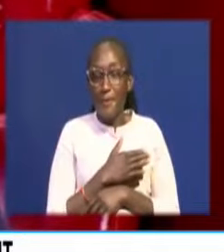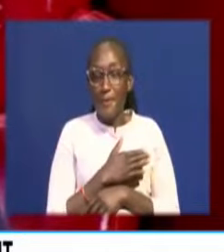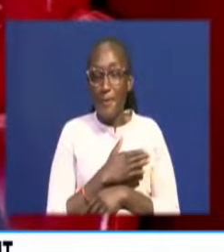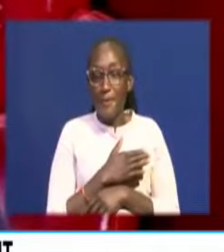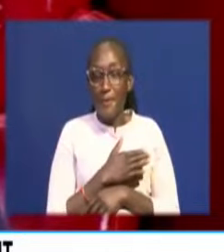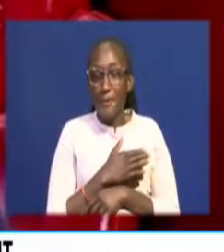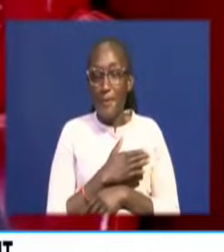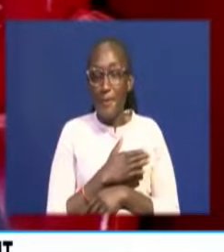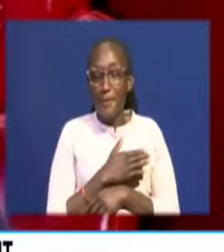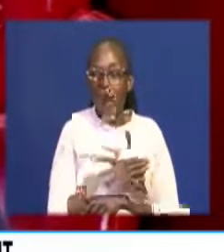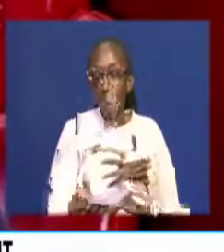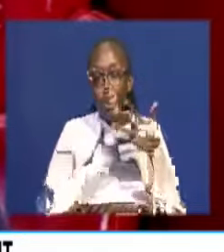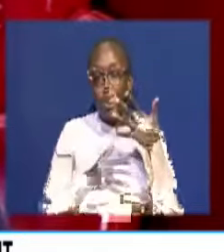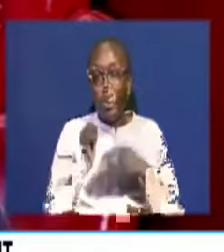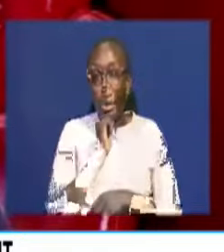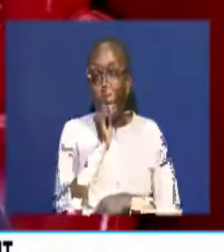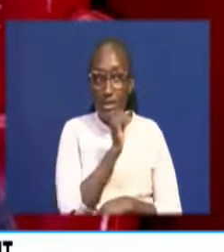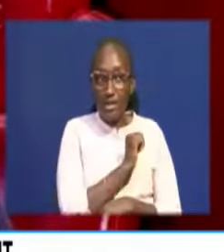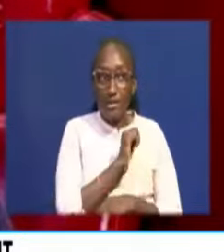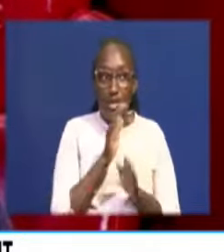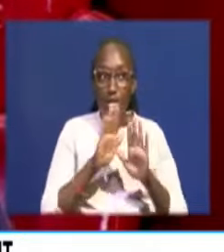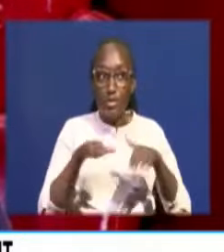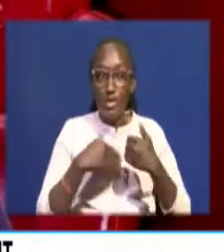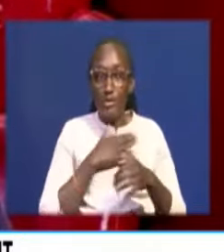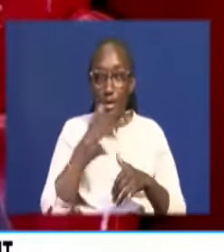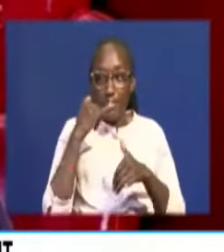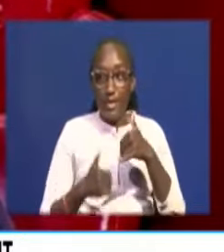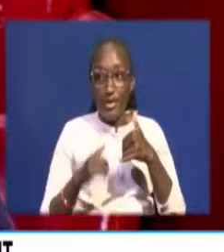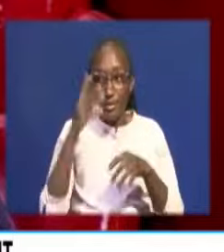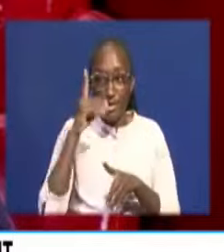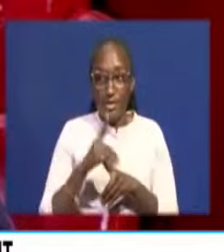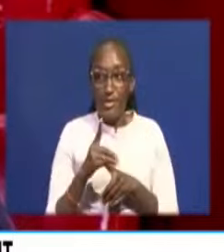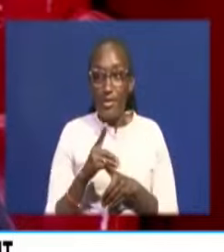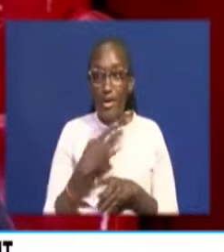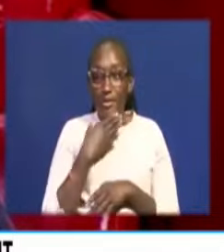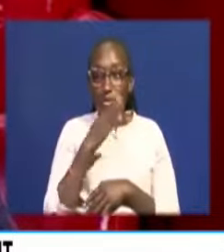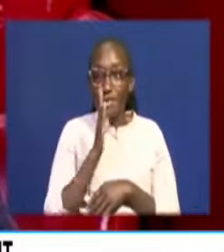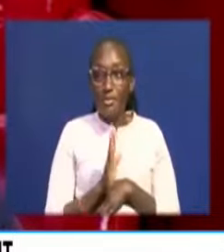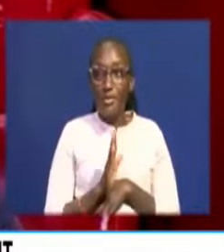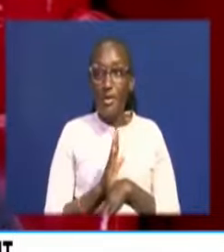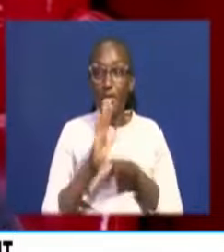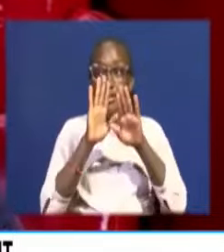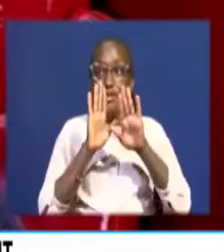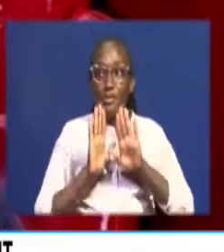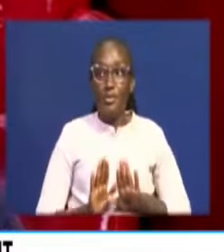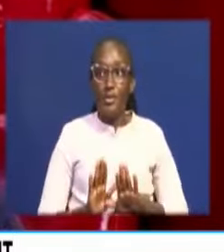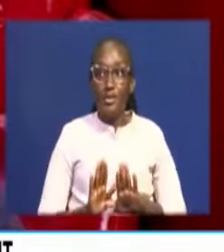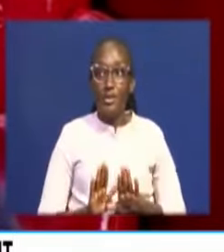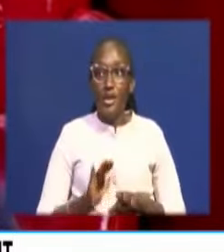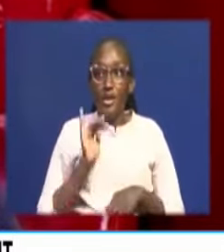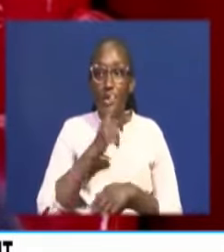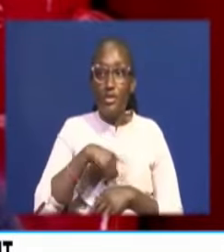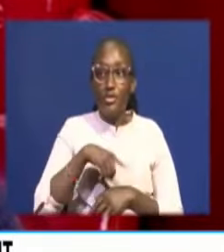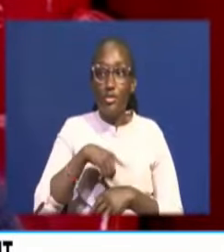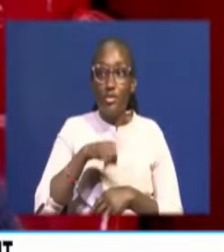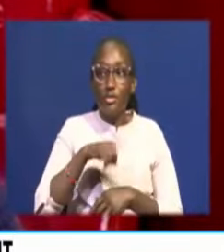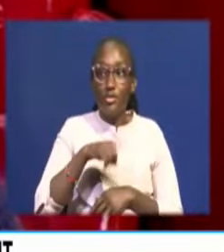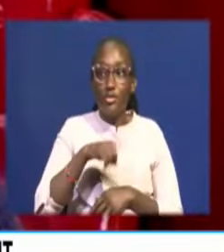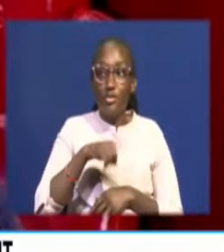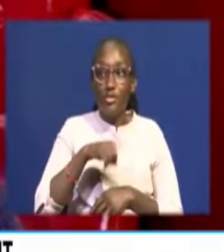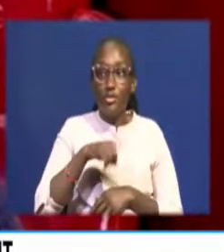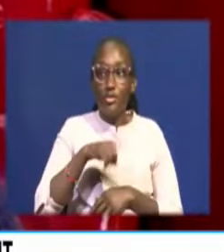we Senate and we give our final decision, Mr. Speaker, it's imperative that we ensure